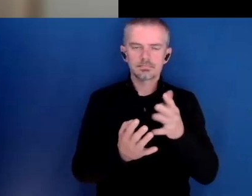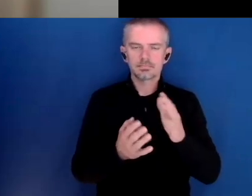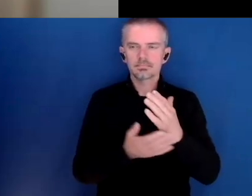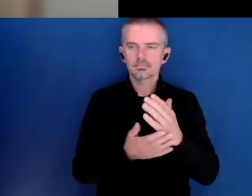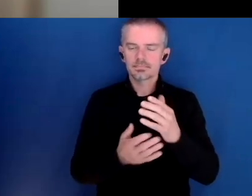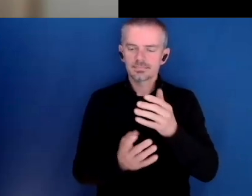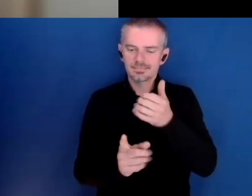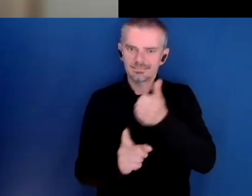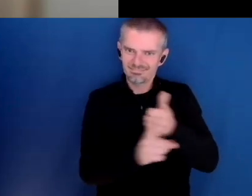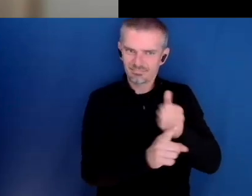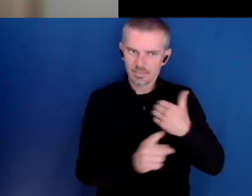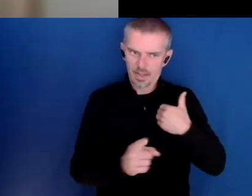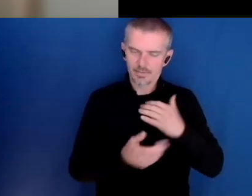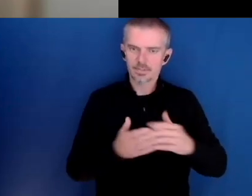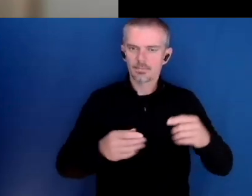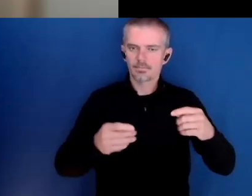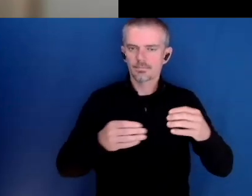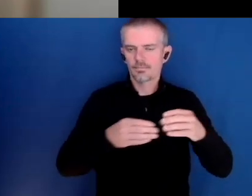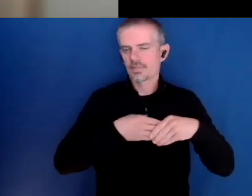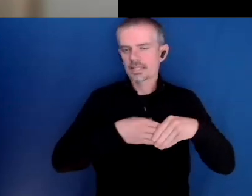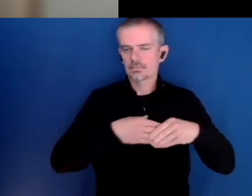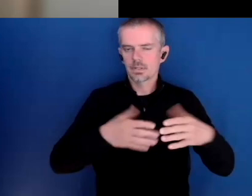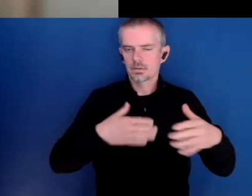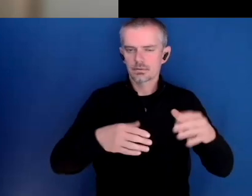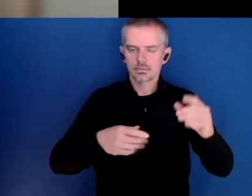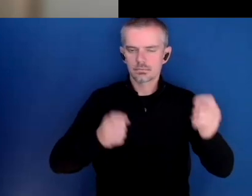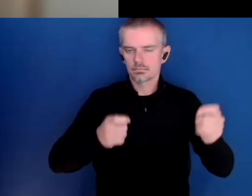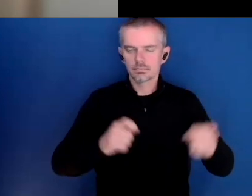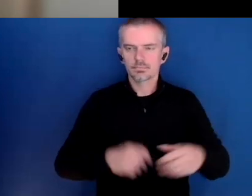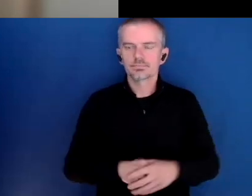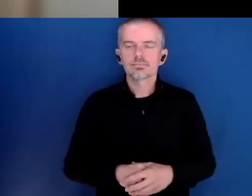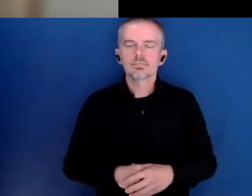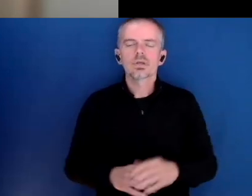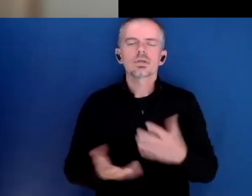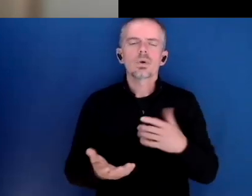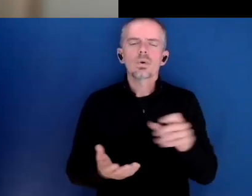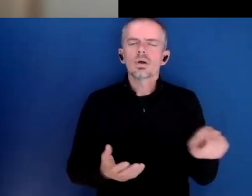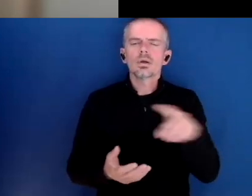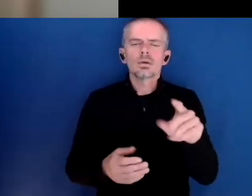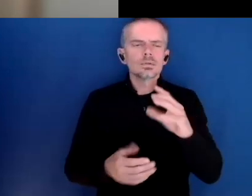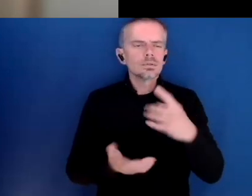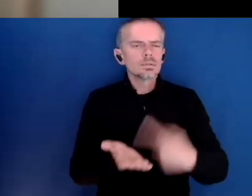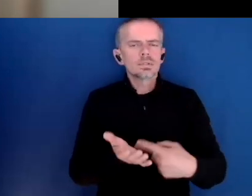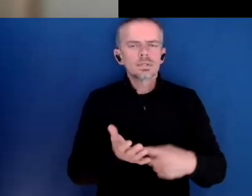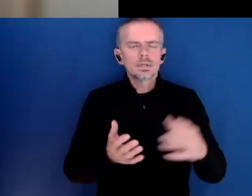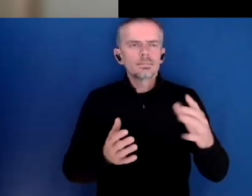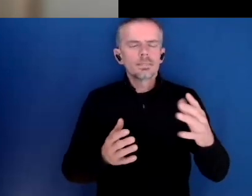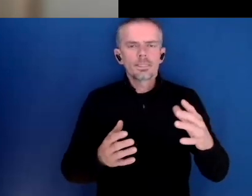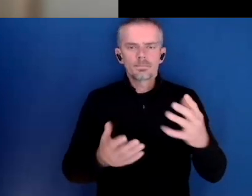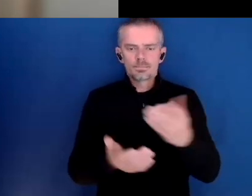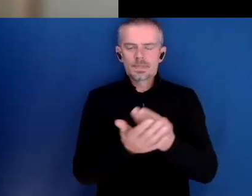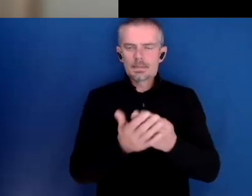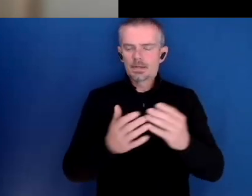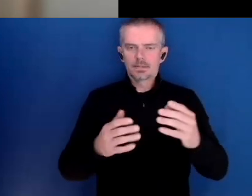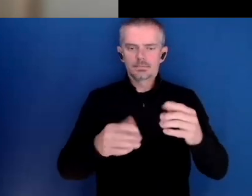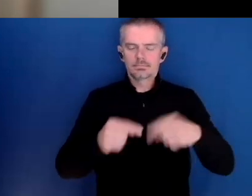so wondering just if you all could speak to what the financial picture looks like, kind of pull back the curtains. What are the